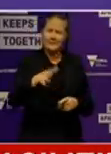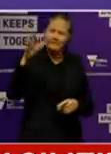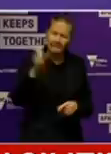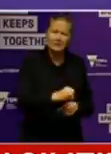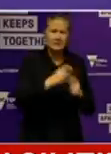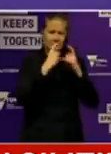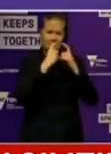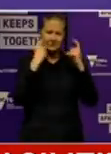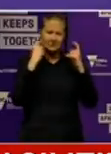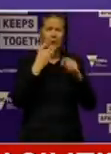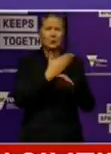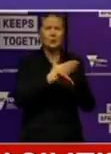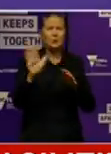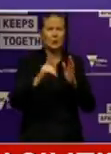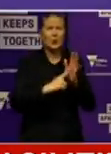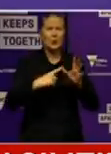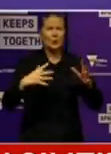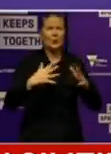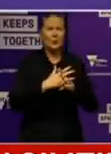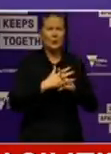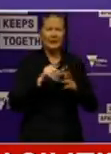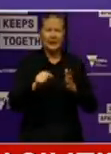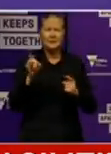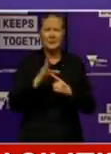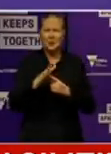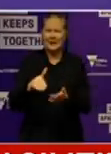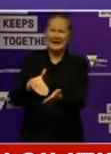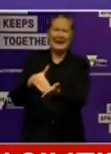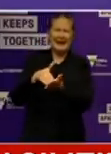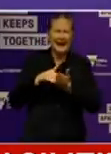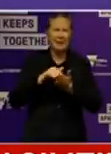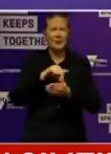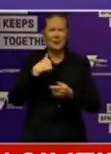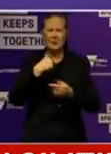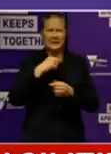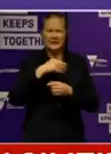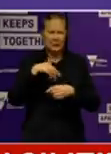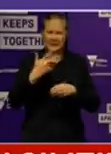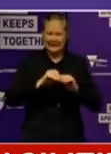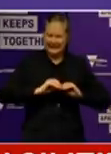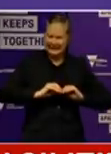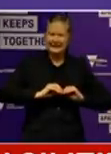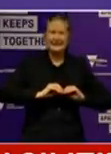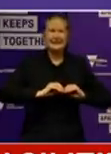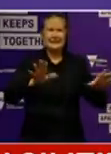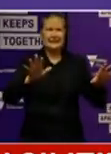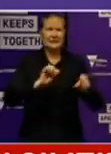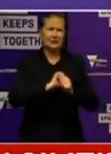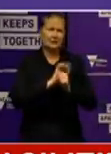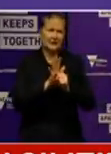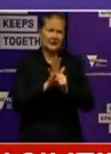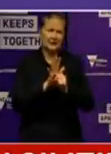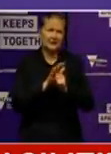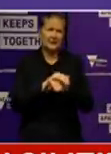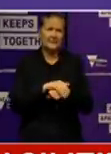important additional tool that we will use to minimise the spread of this virus. It also means we need to continue to do all those